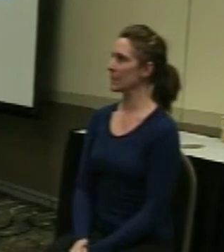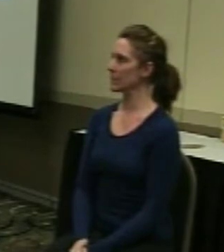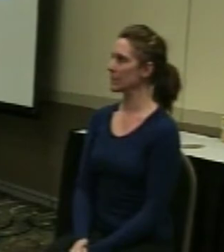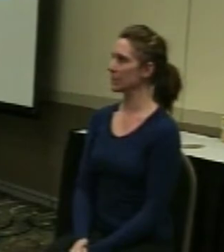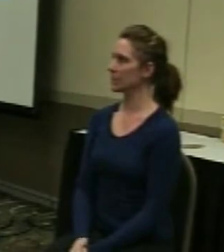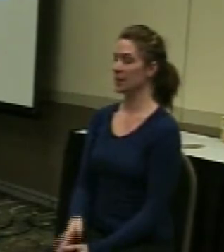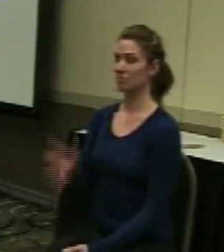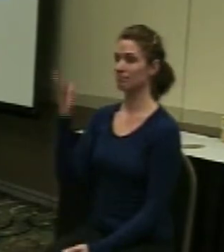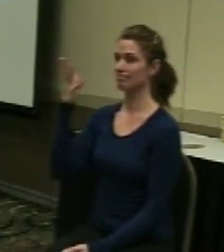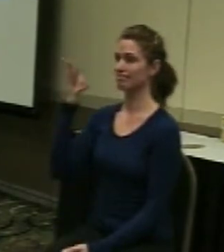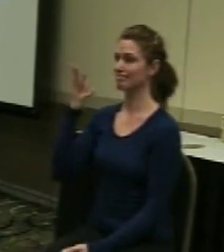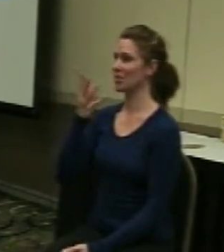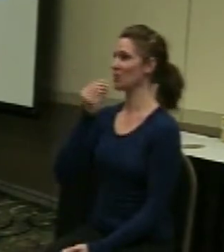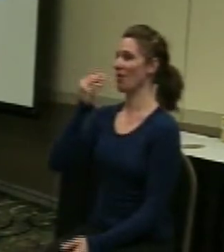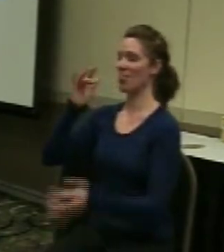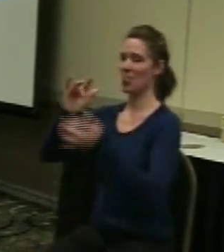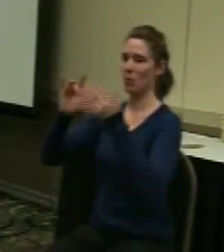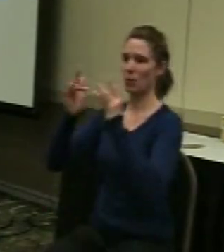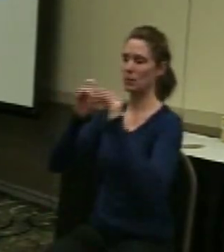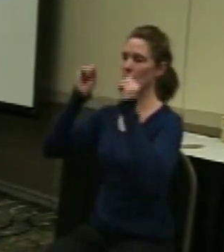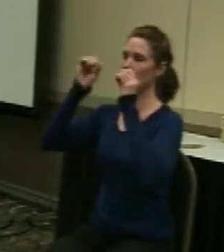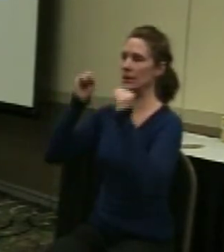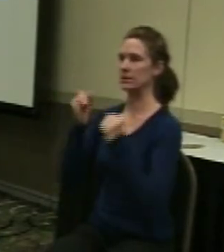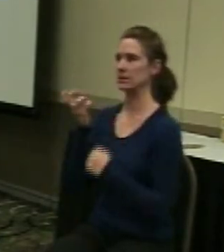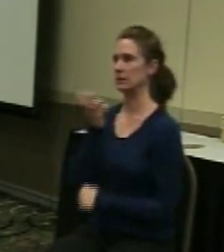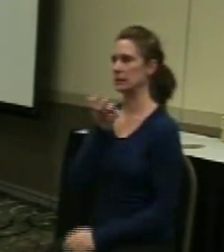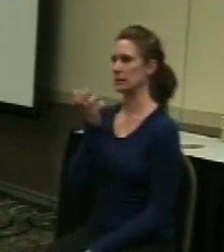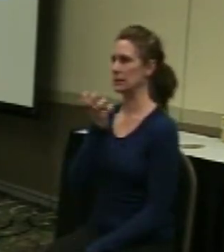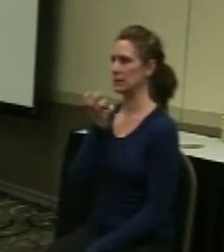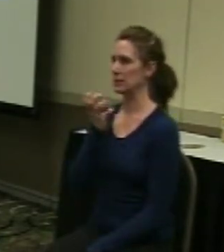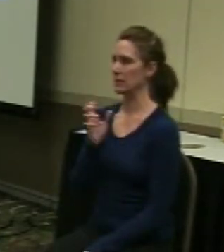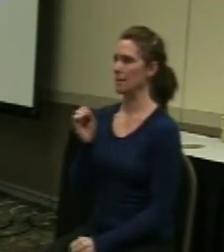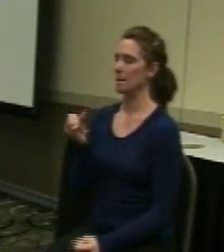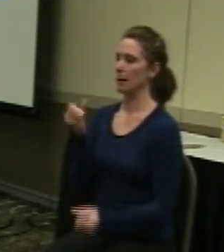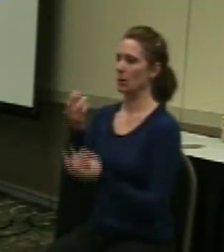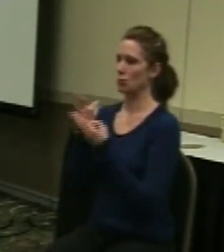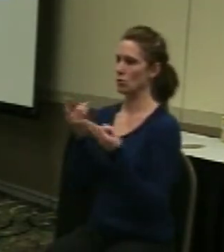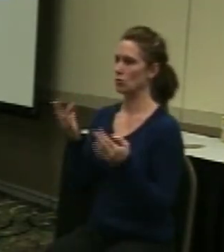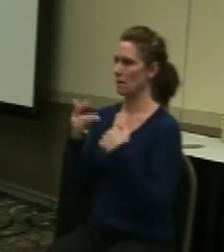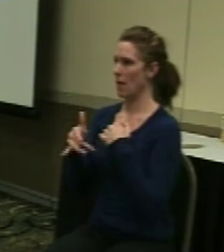Yeah, it's beautiful. The website is amazing. It has so many resources.